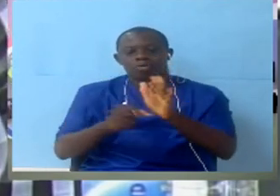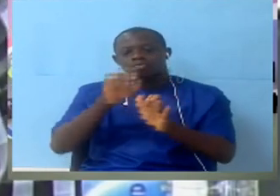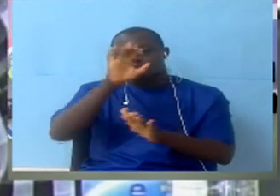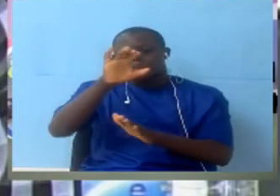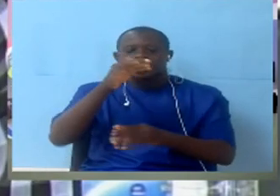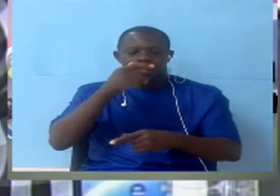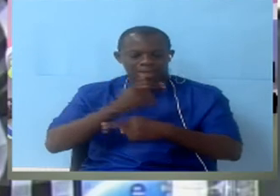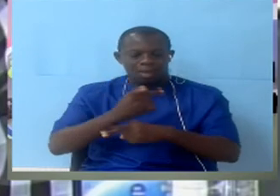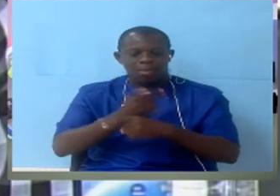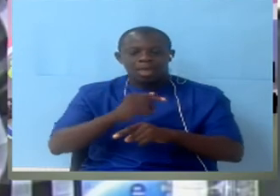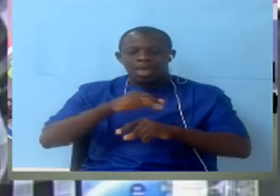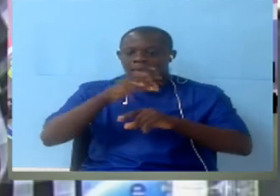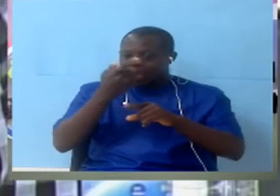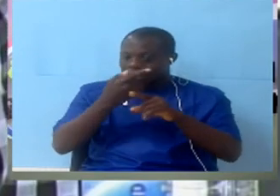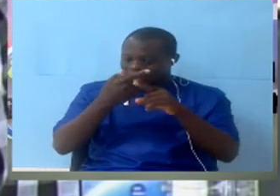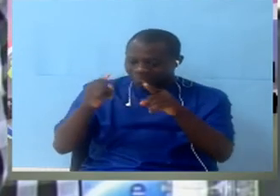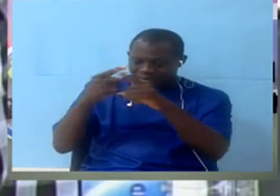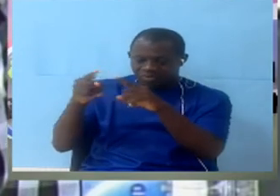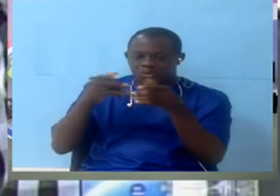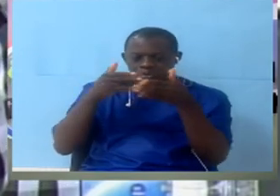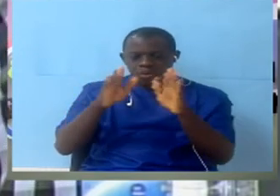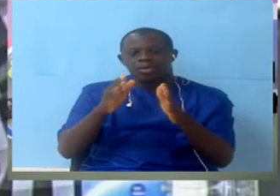costs. Da certain capable soldiers